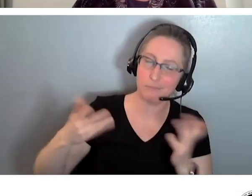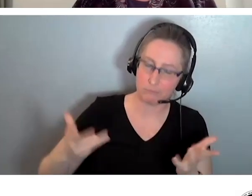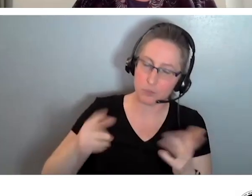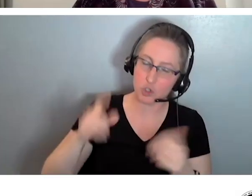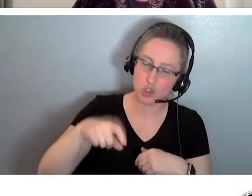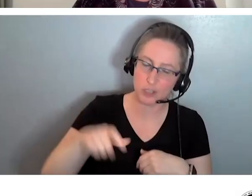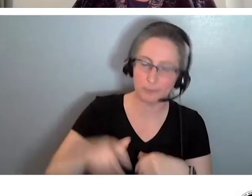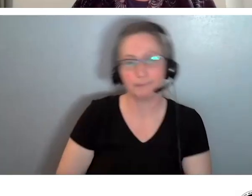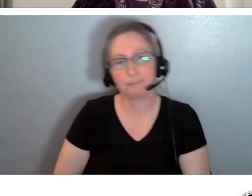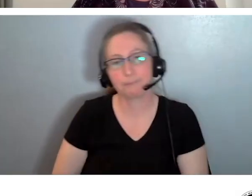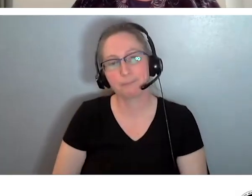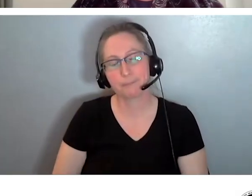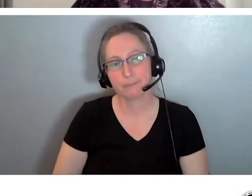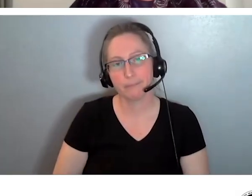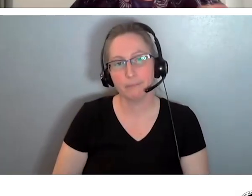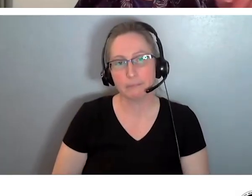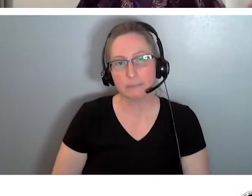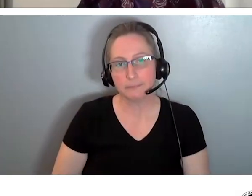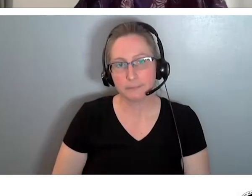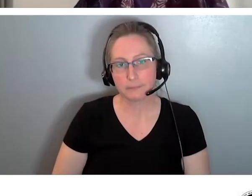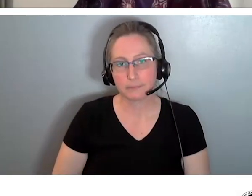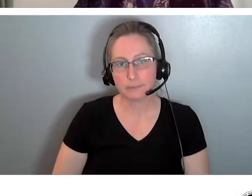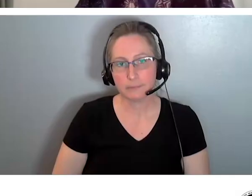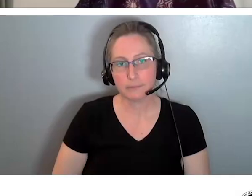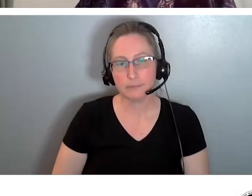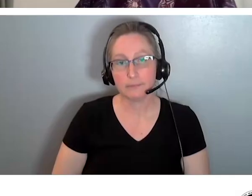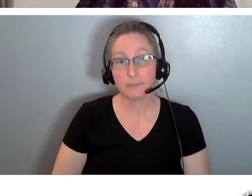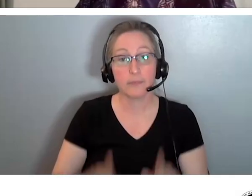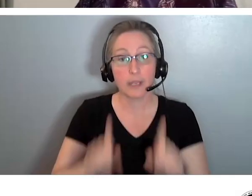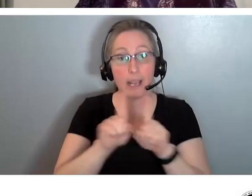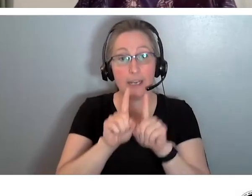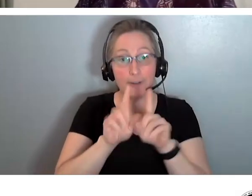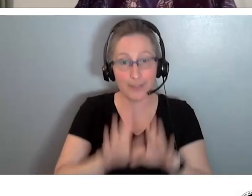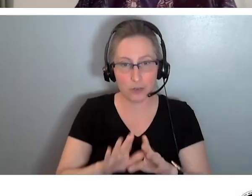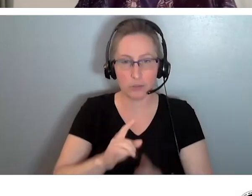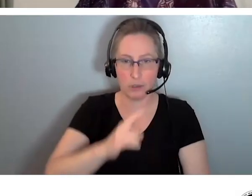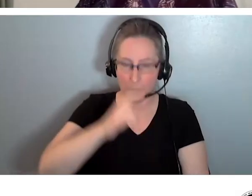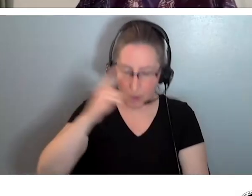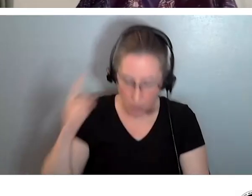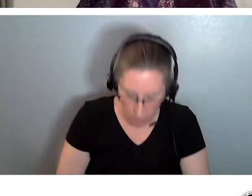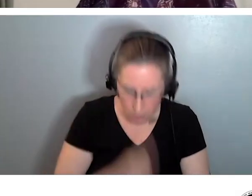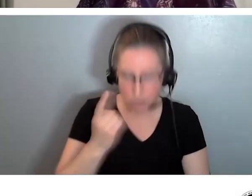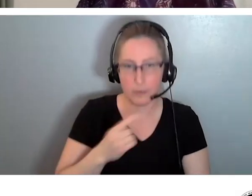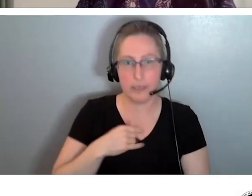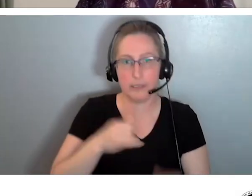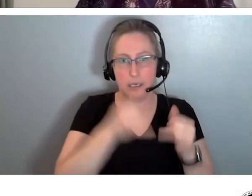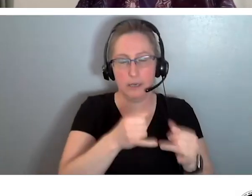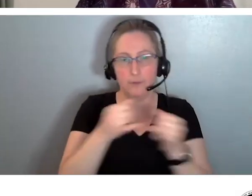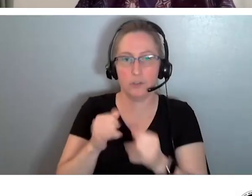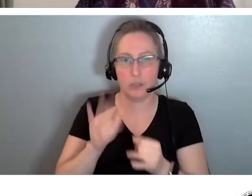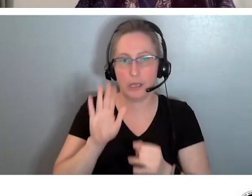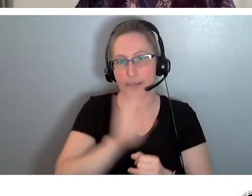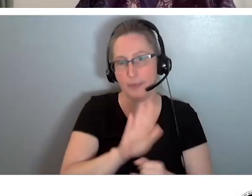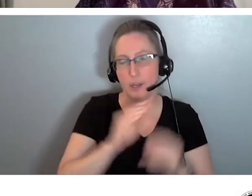individualized education plan, the IEP. Interveners always individualize their